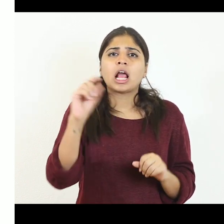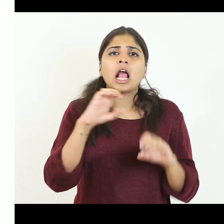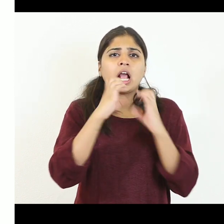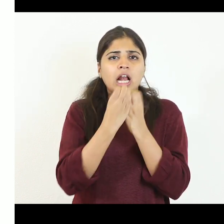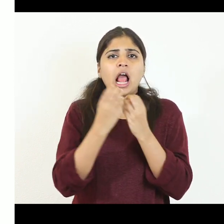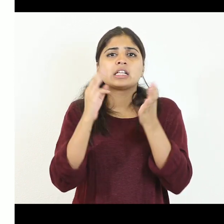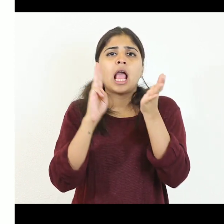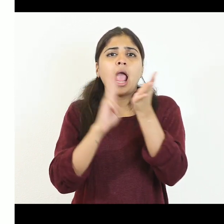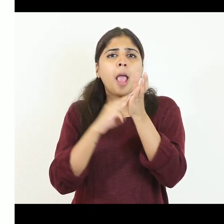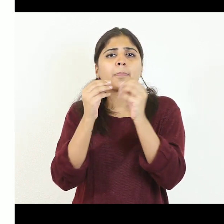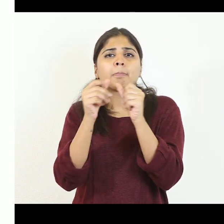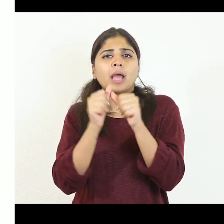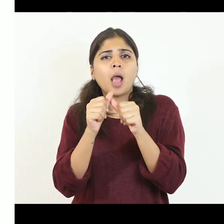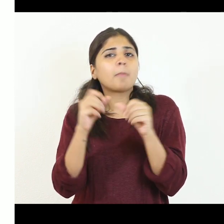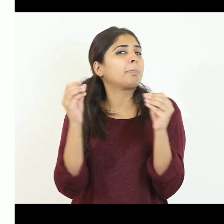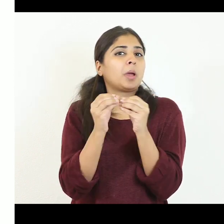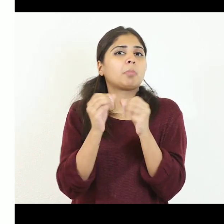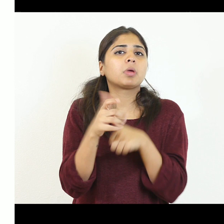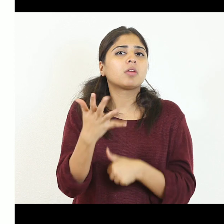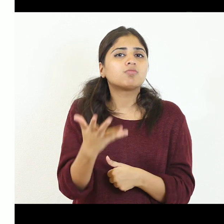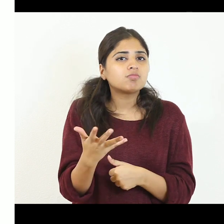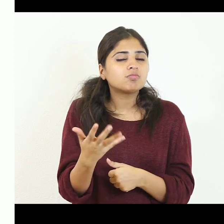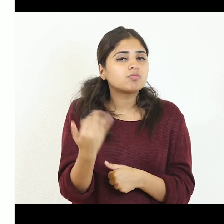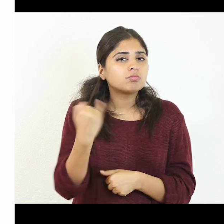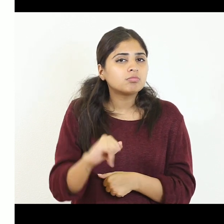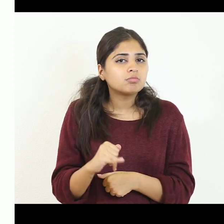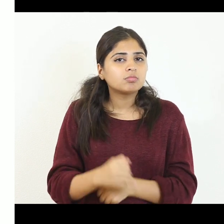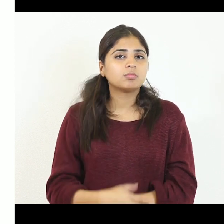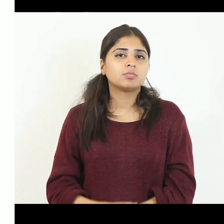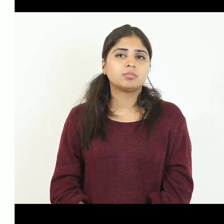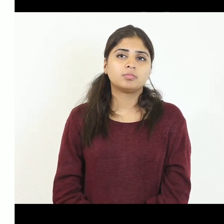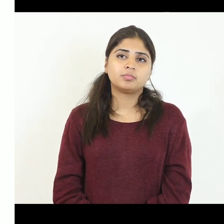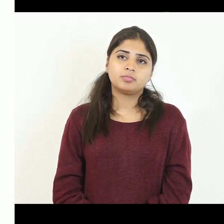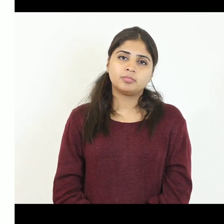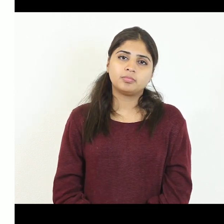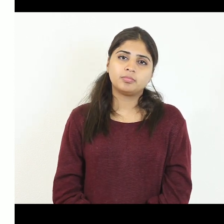is MBA instead of BBA.